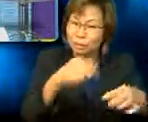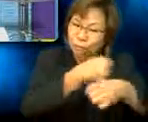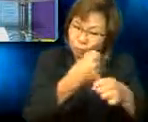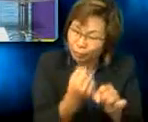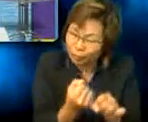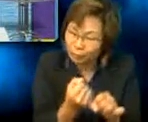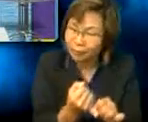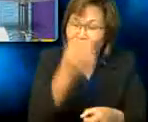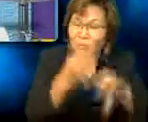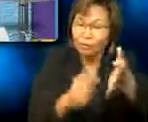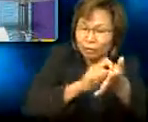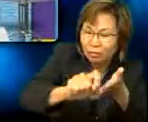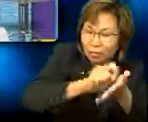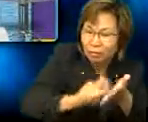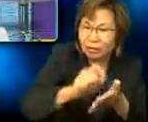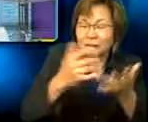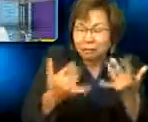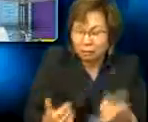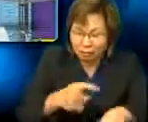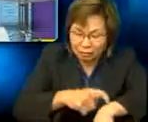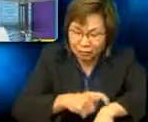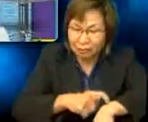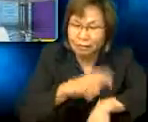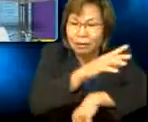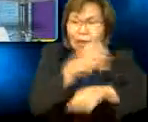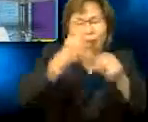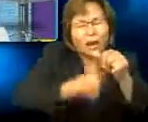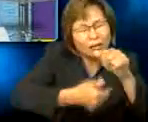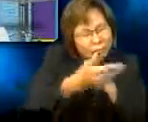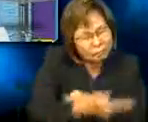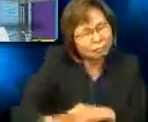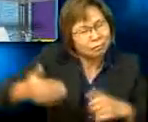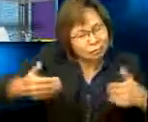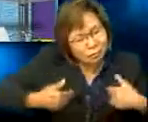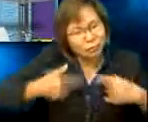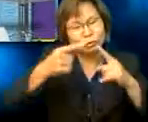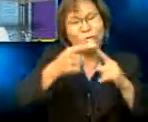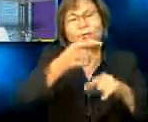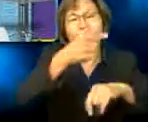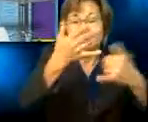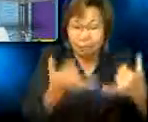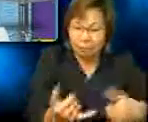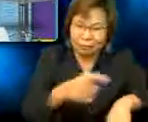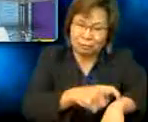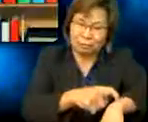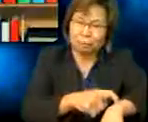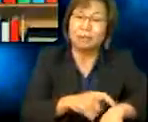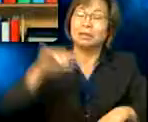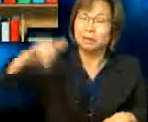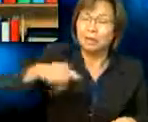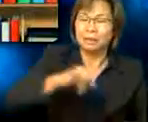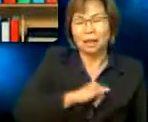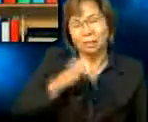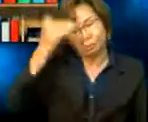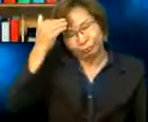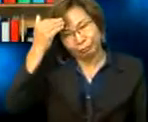you make. If you're writing in the present tense, everything has to be in the present tense.